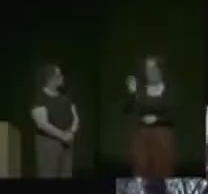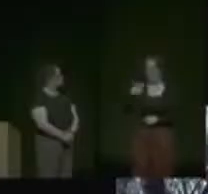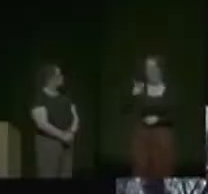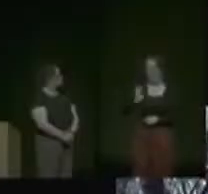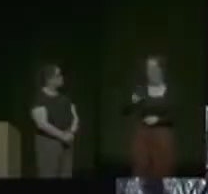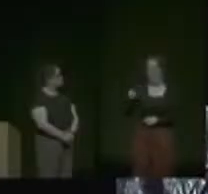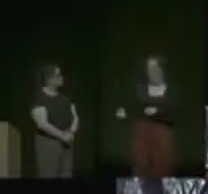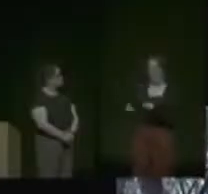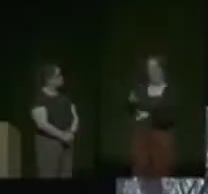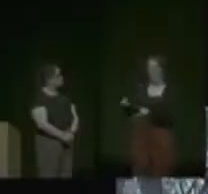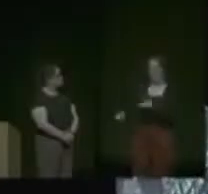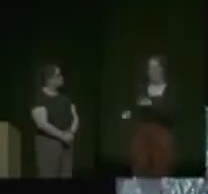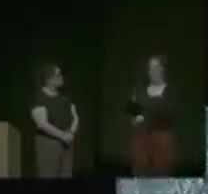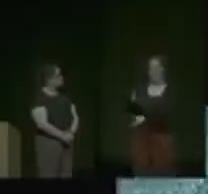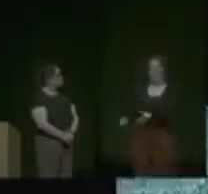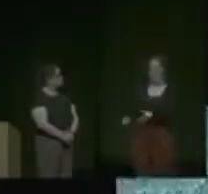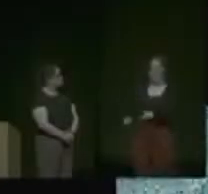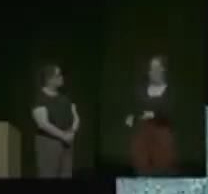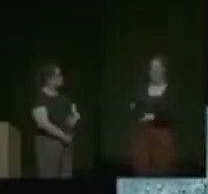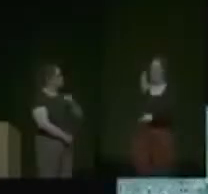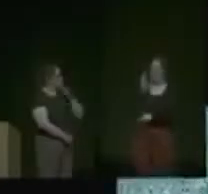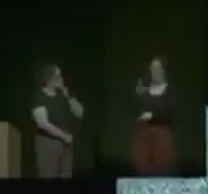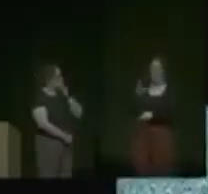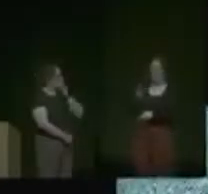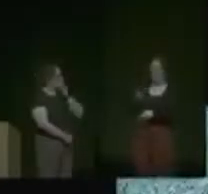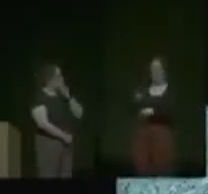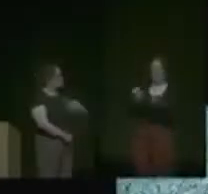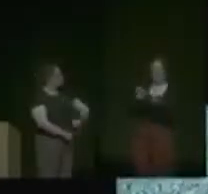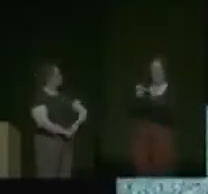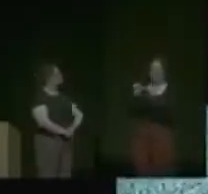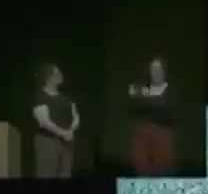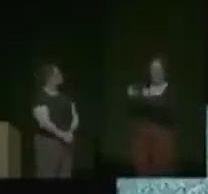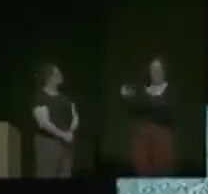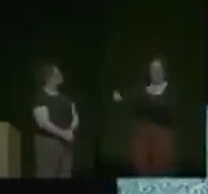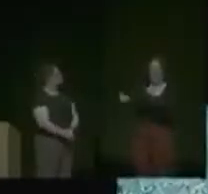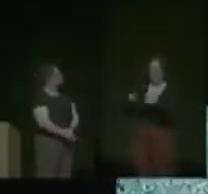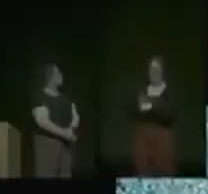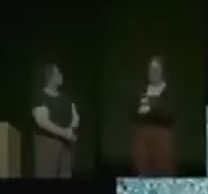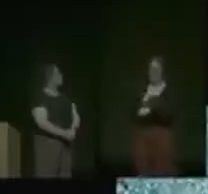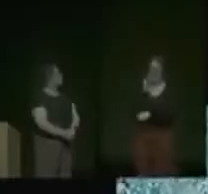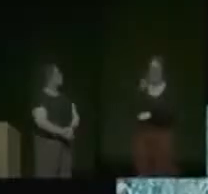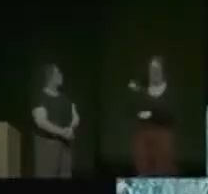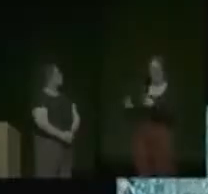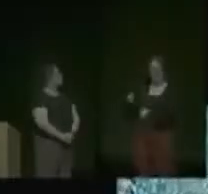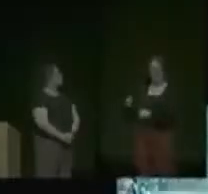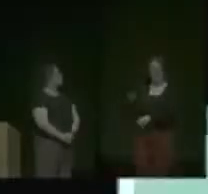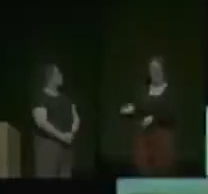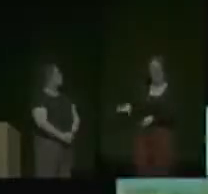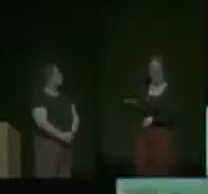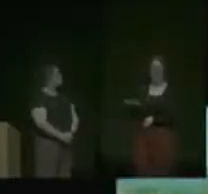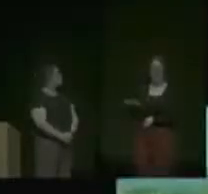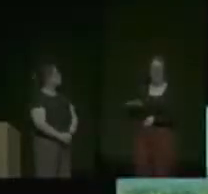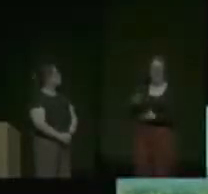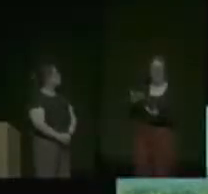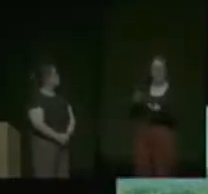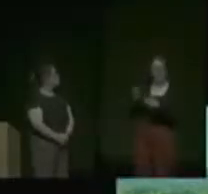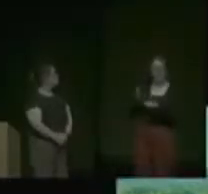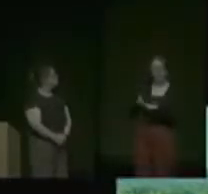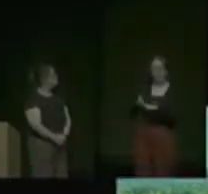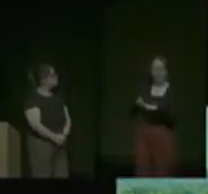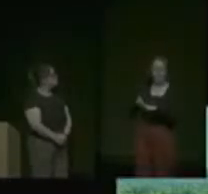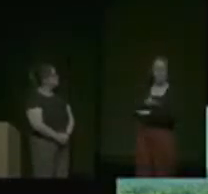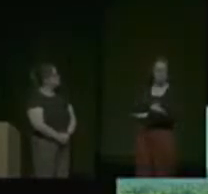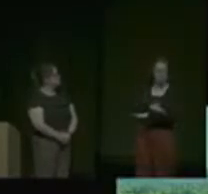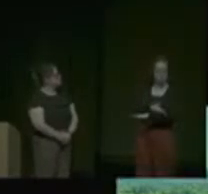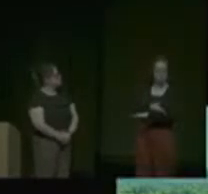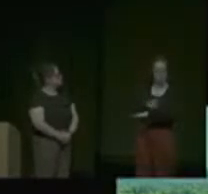will be utilized as the permanent disposal area for the contaminated sediment. To make room to store the sediment and concrete mixture,